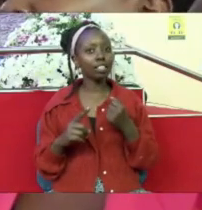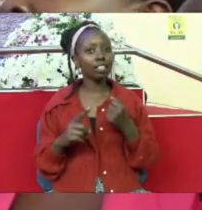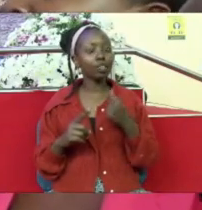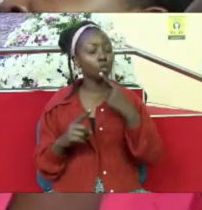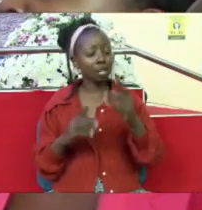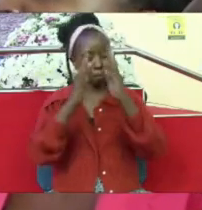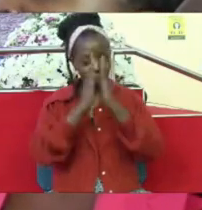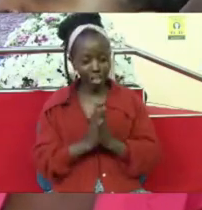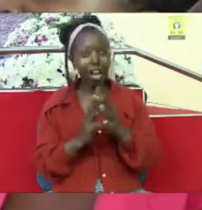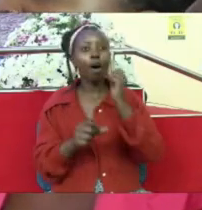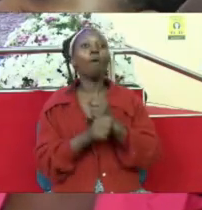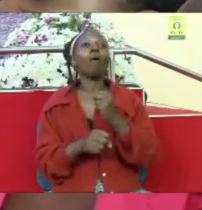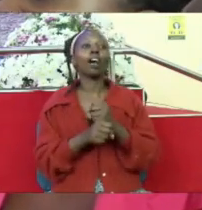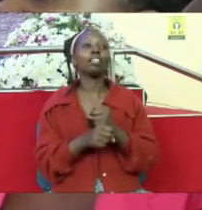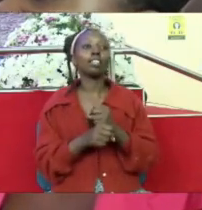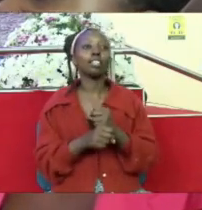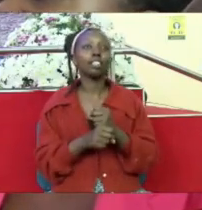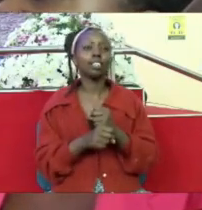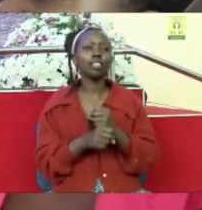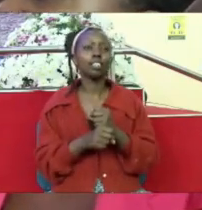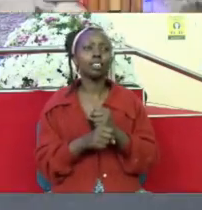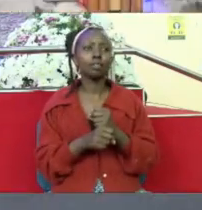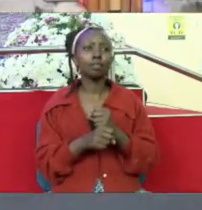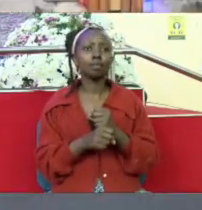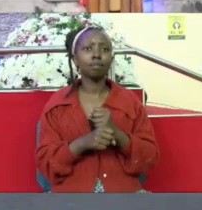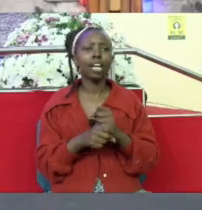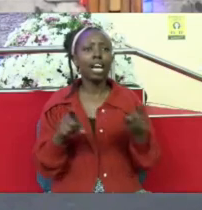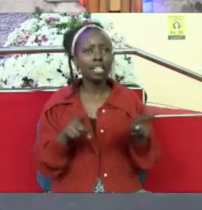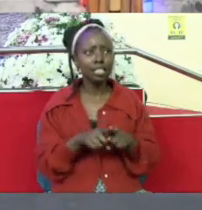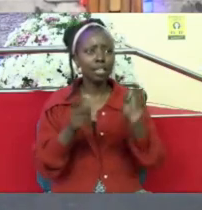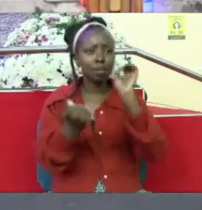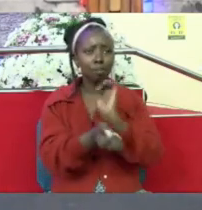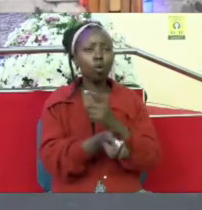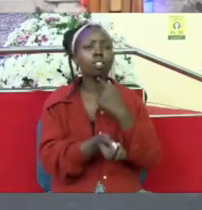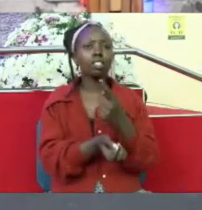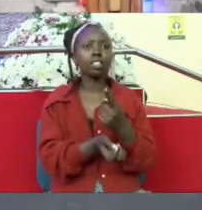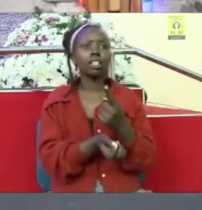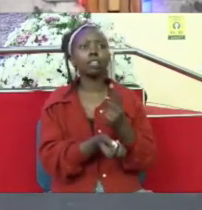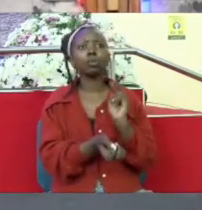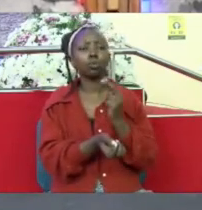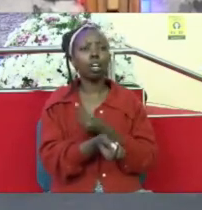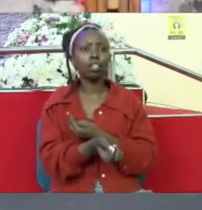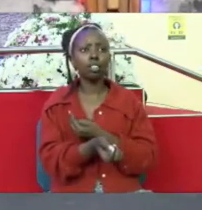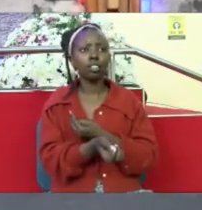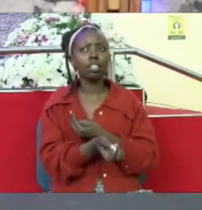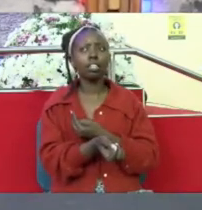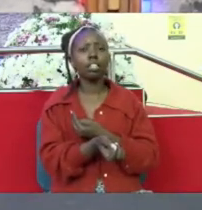works. A number of points that Paul wants to bring to us. After now we have entered into the highway.